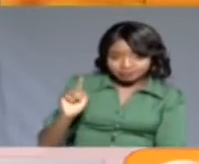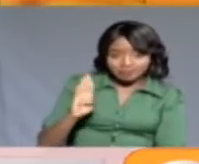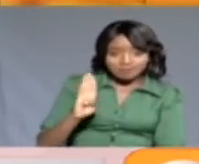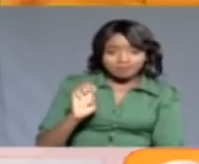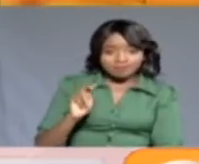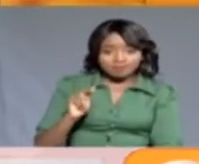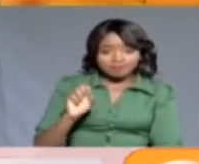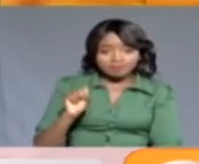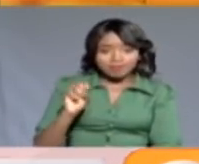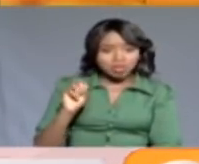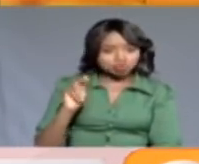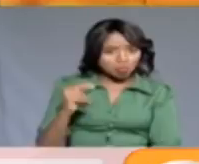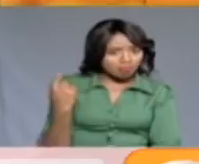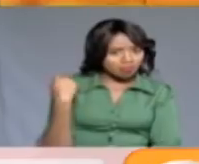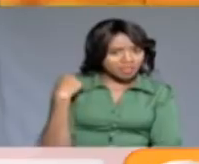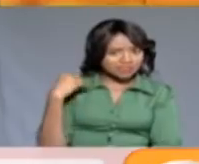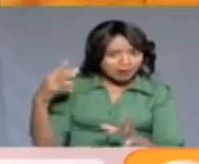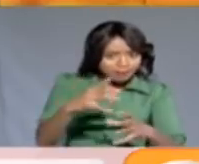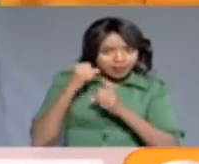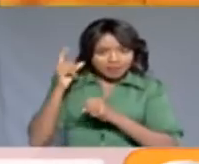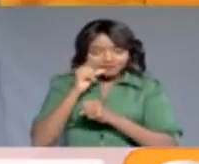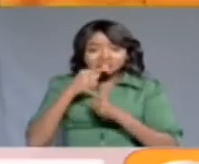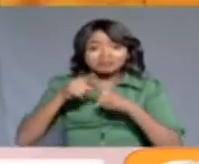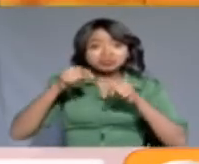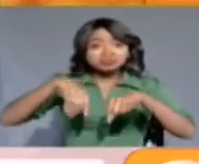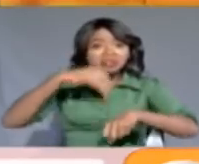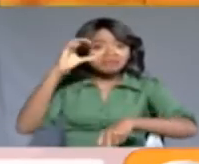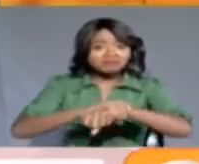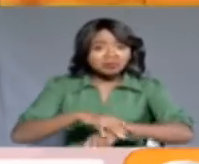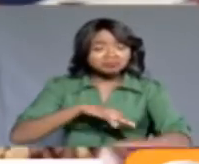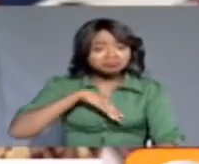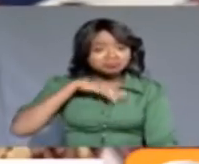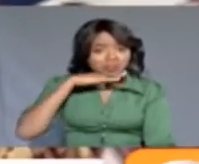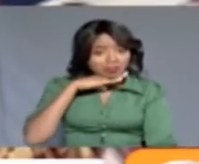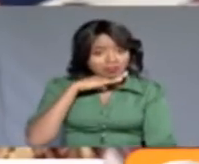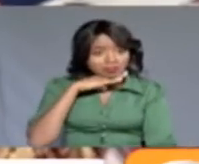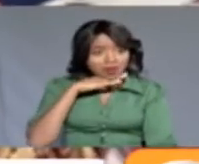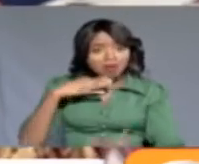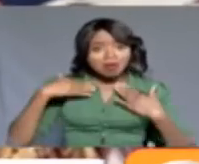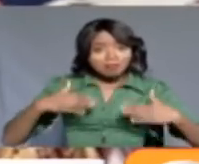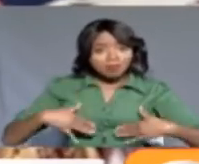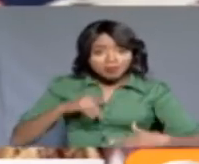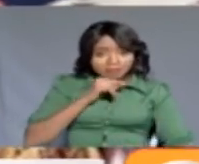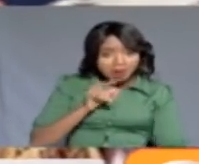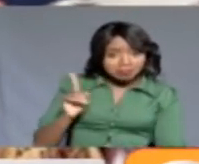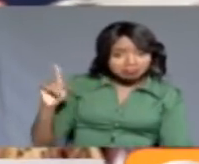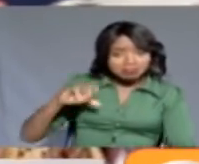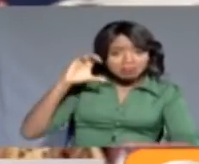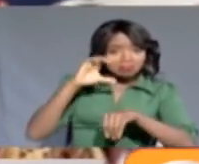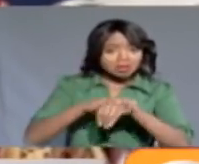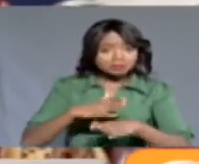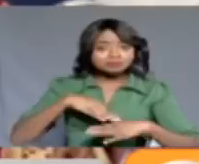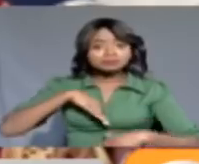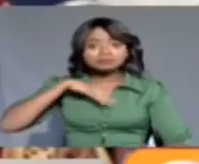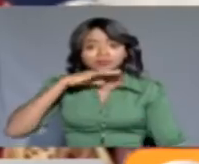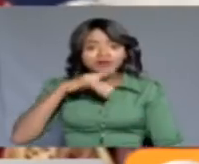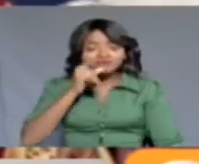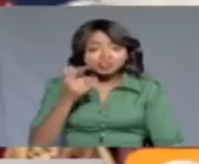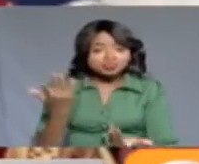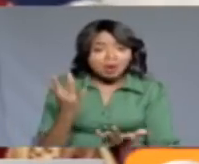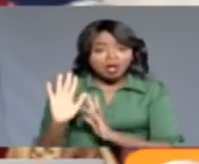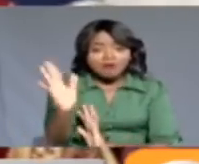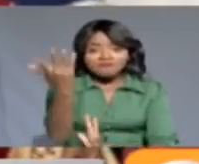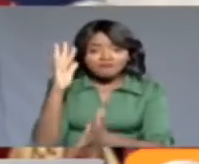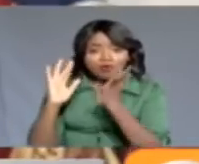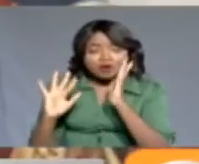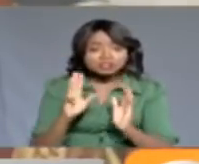was kidnapped yesterday, has been found dead. The lifeless body of the late Kiptire was found in Kamatira Forest in West